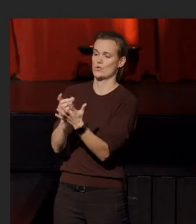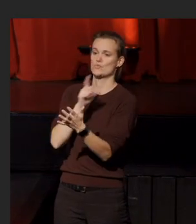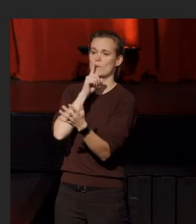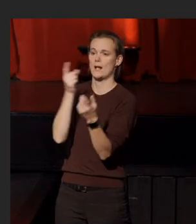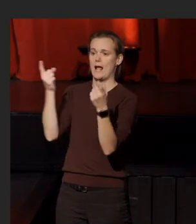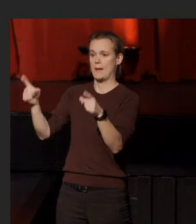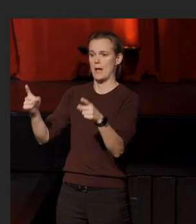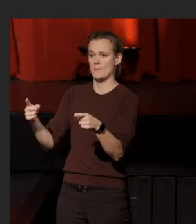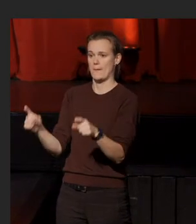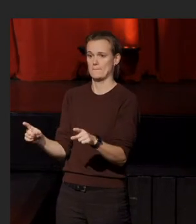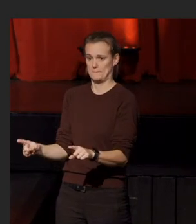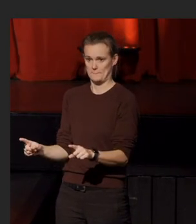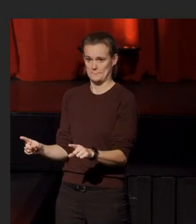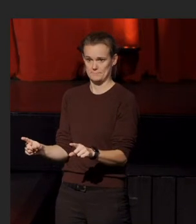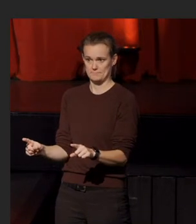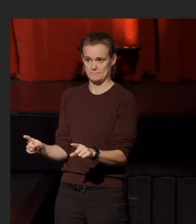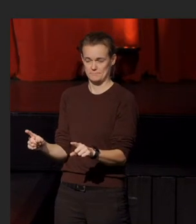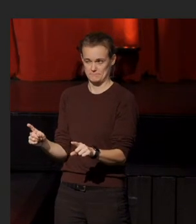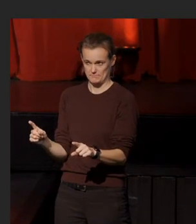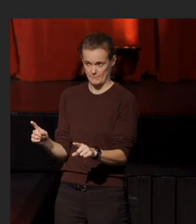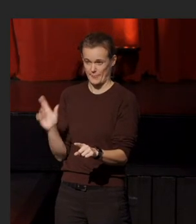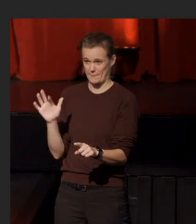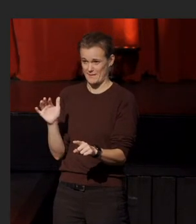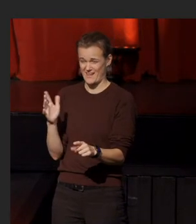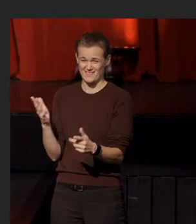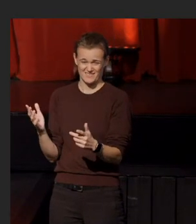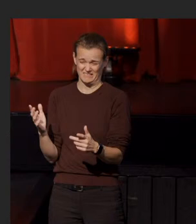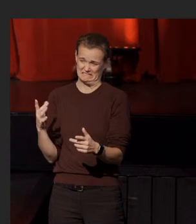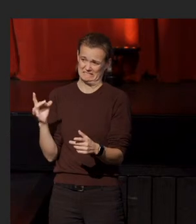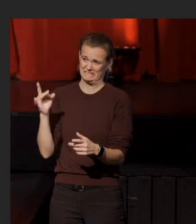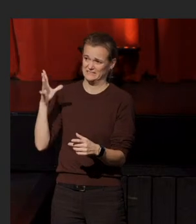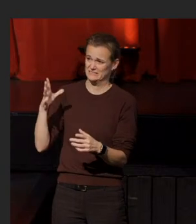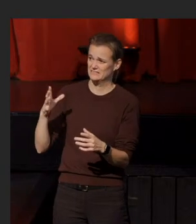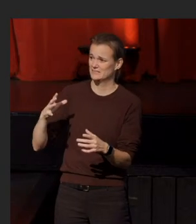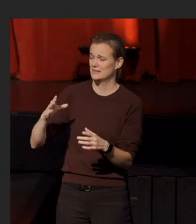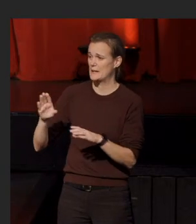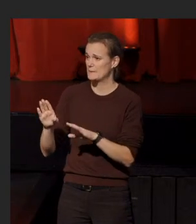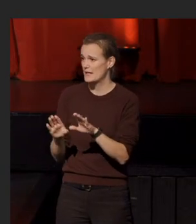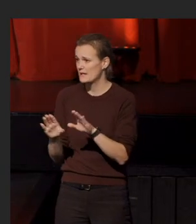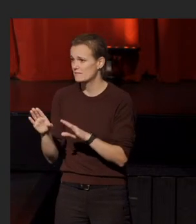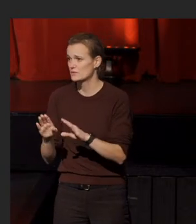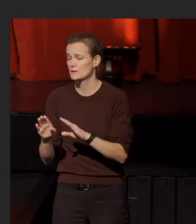like kind of toxic behavior and